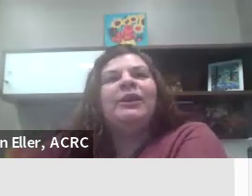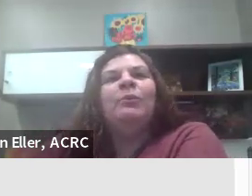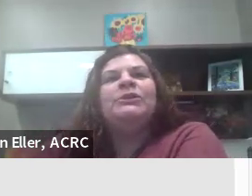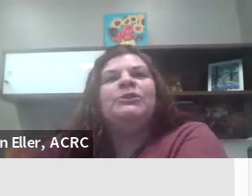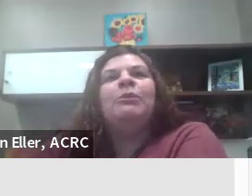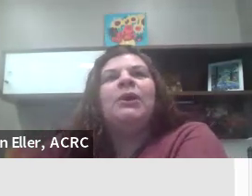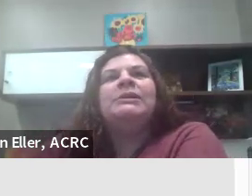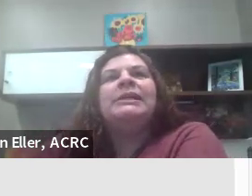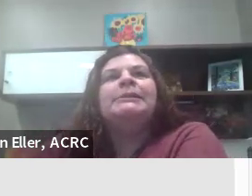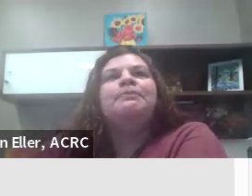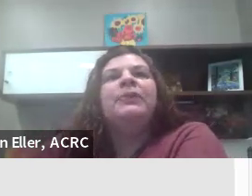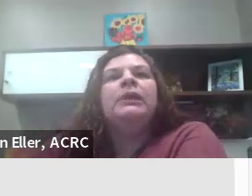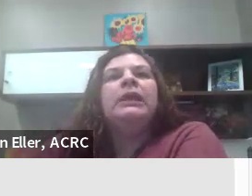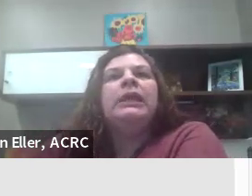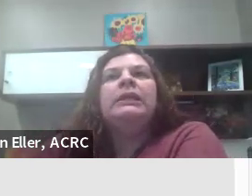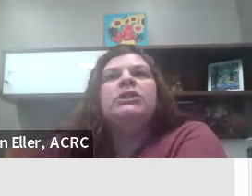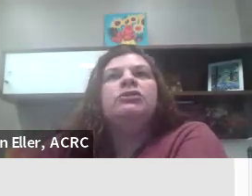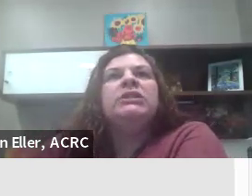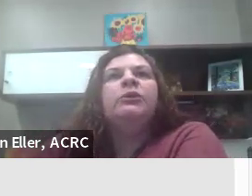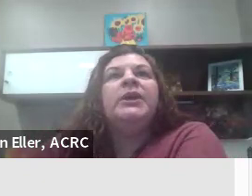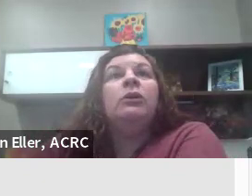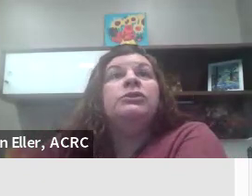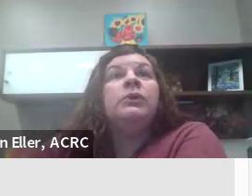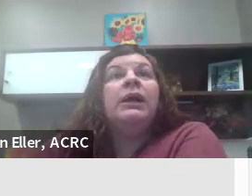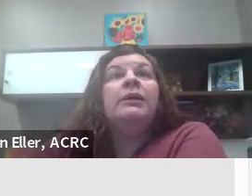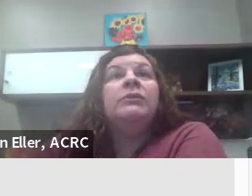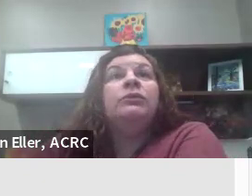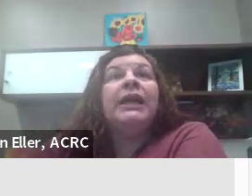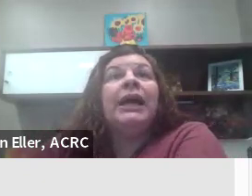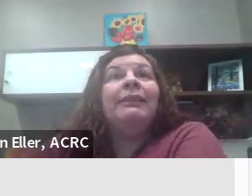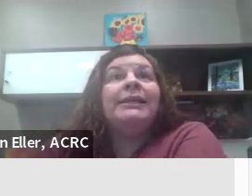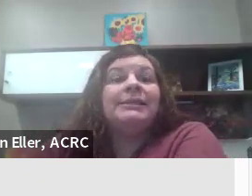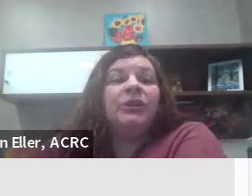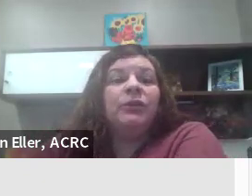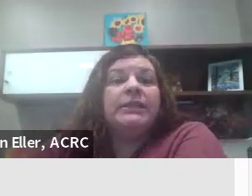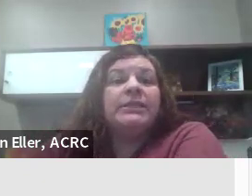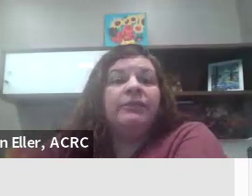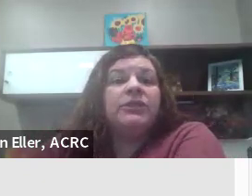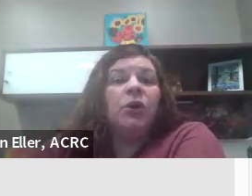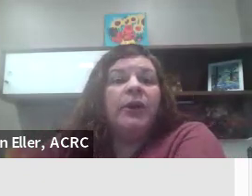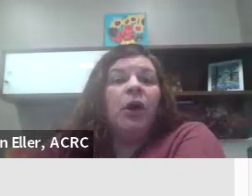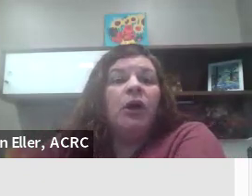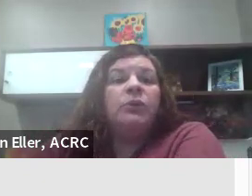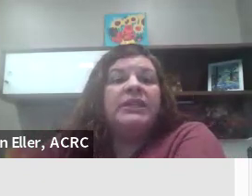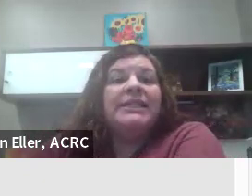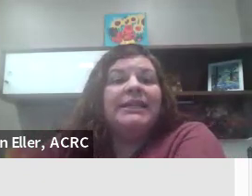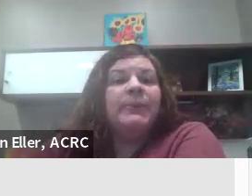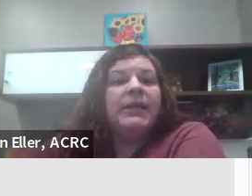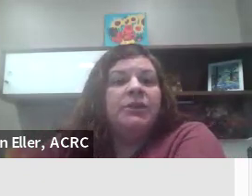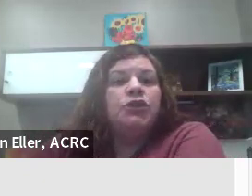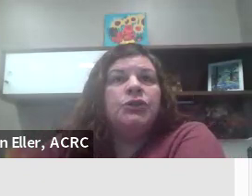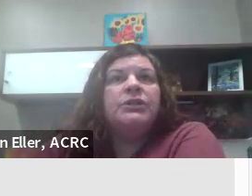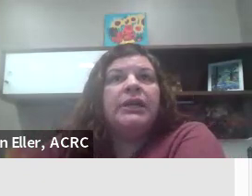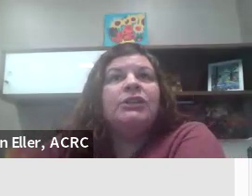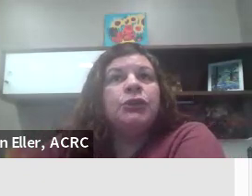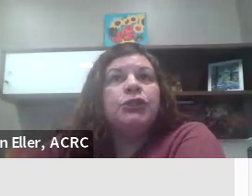will be there to help us through that process. In this newsletter, we also really highlight some of the great stuff that's going on with the